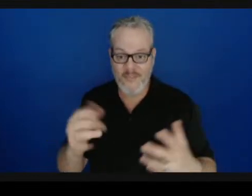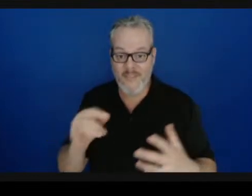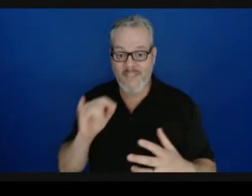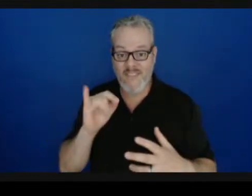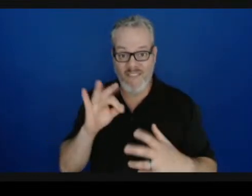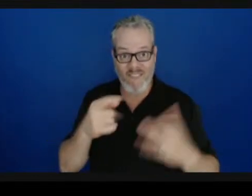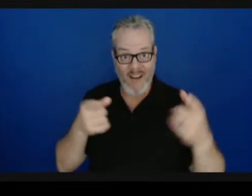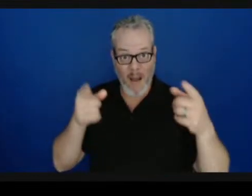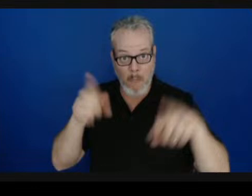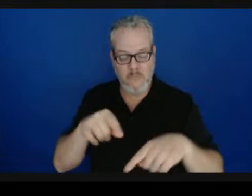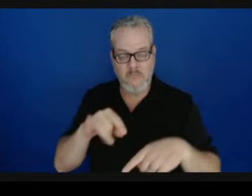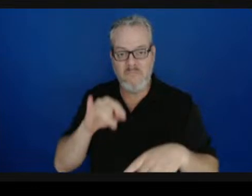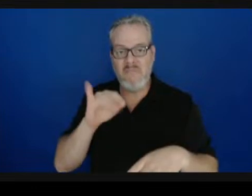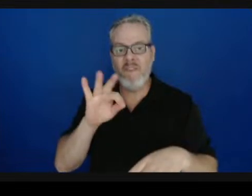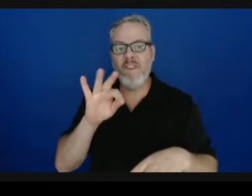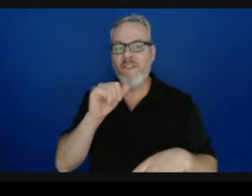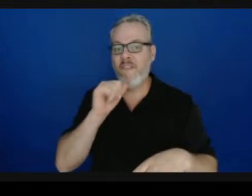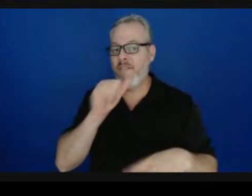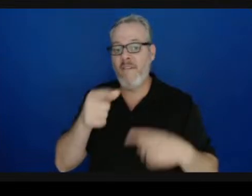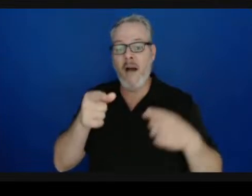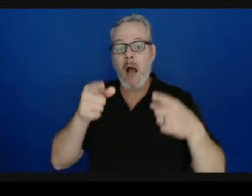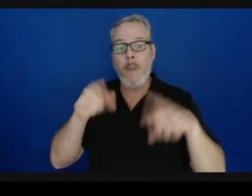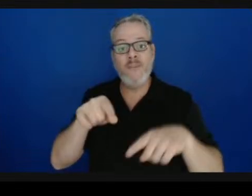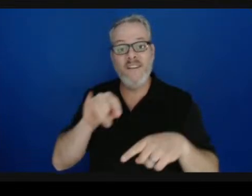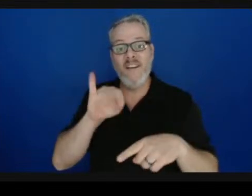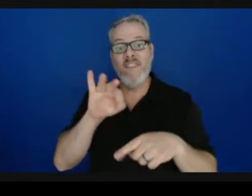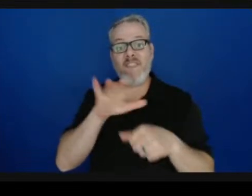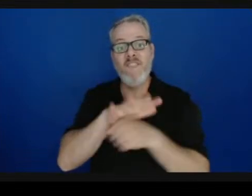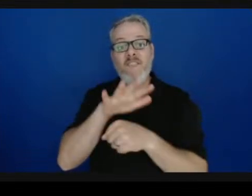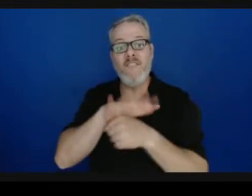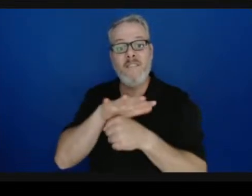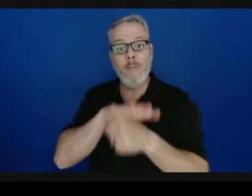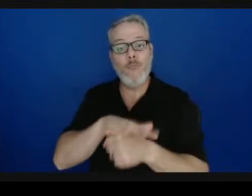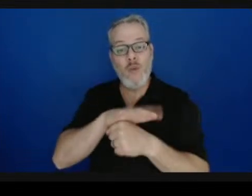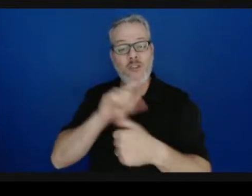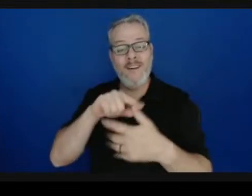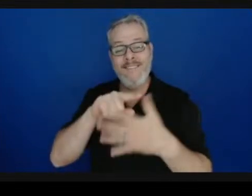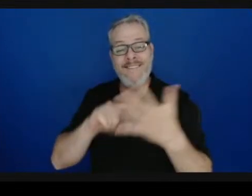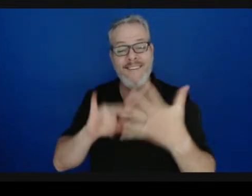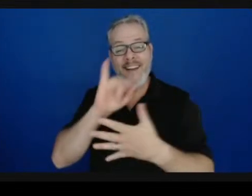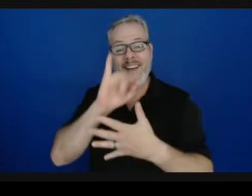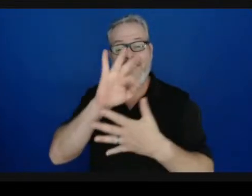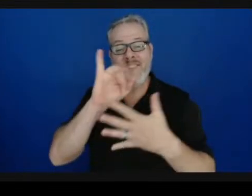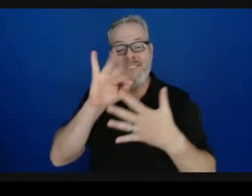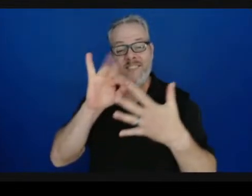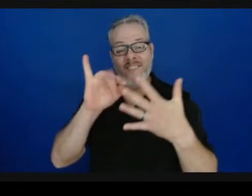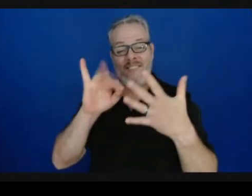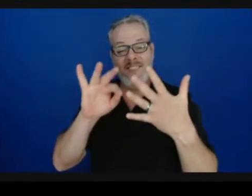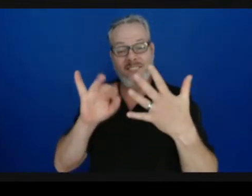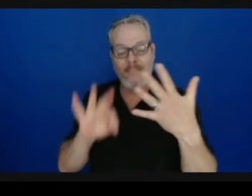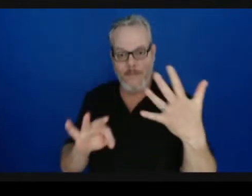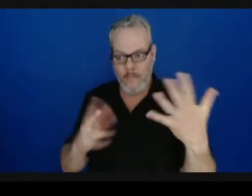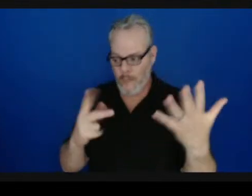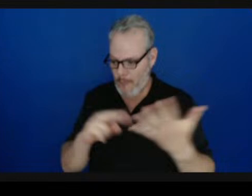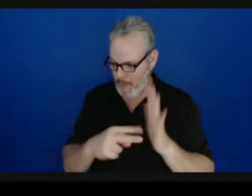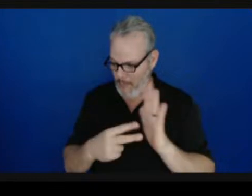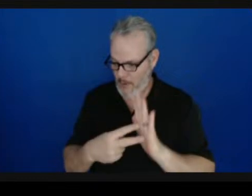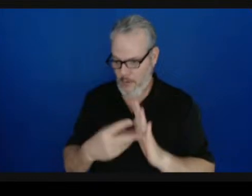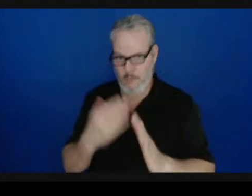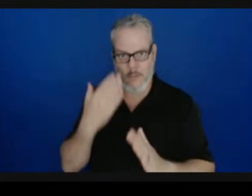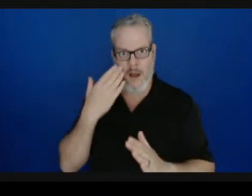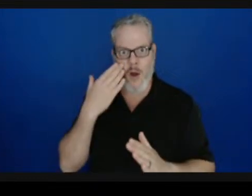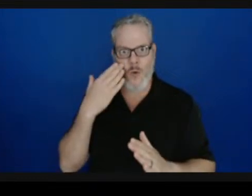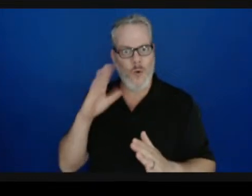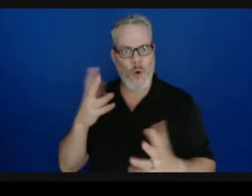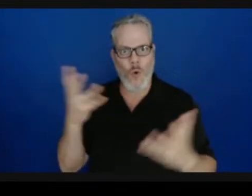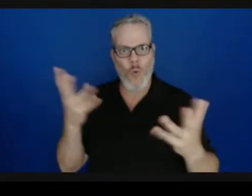to reach that far. And so it's still a developing story, and I don't know that that won't happen, but it's not quite